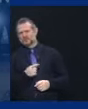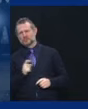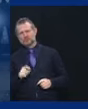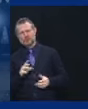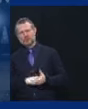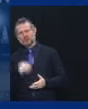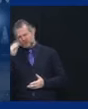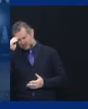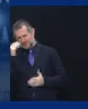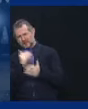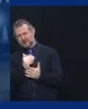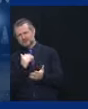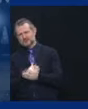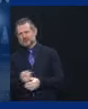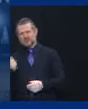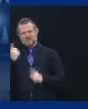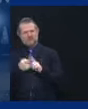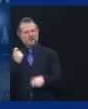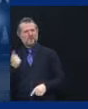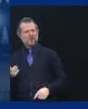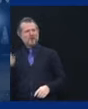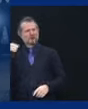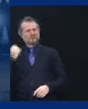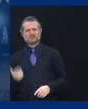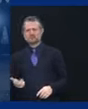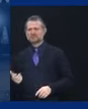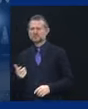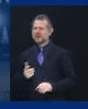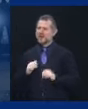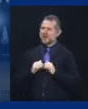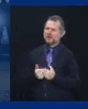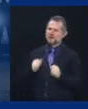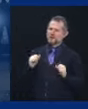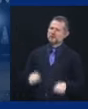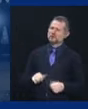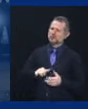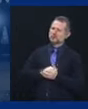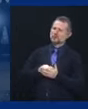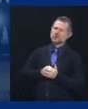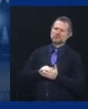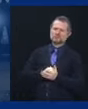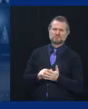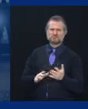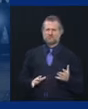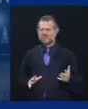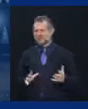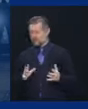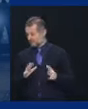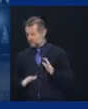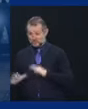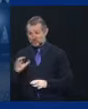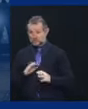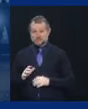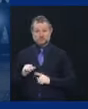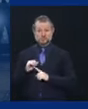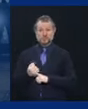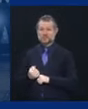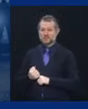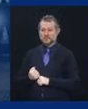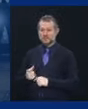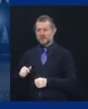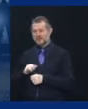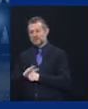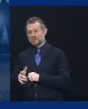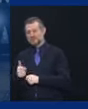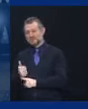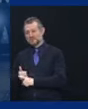ago? How did New York wind up in this situation? It flew here from the